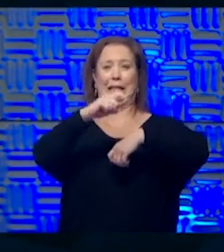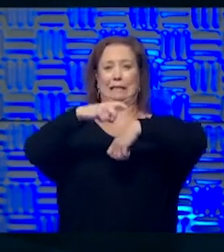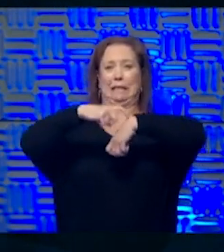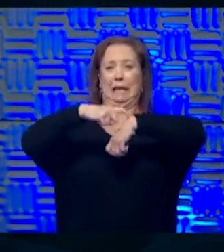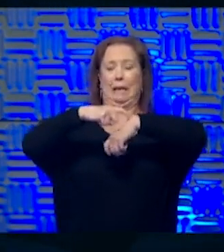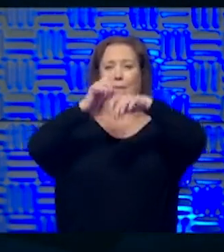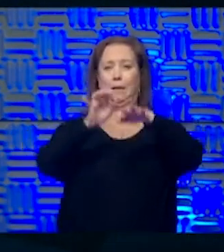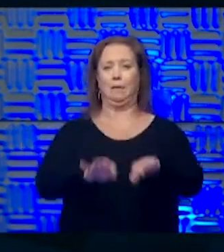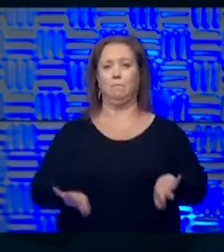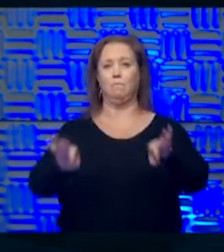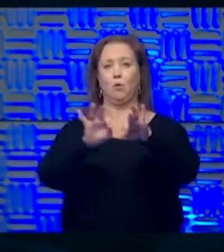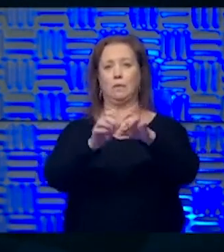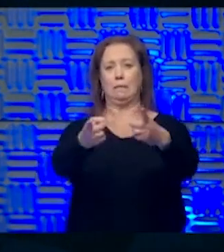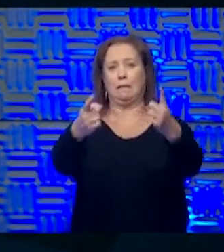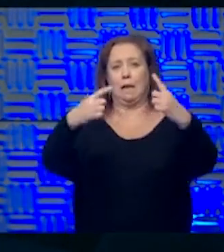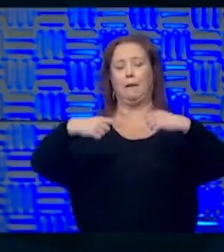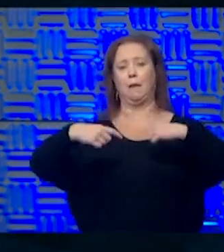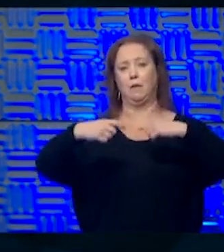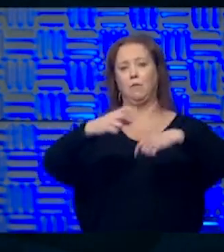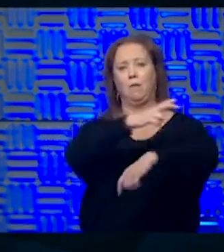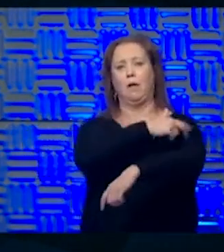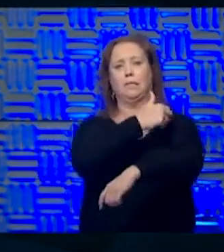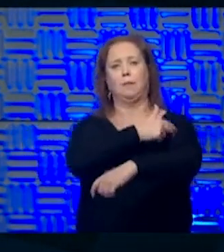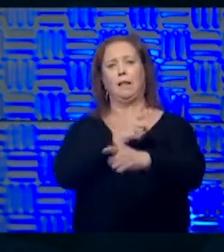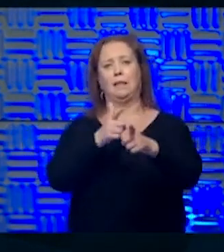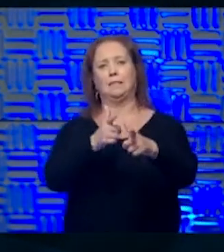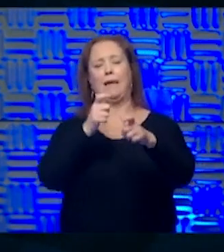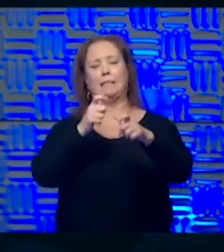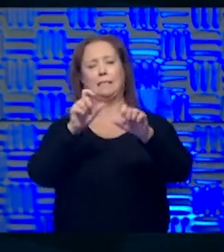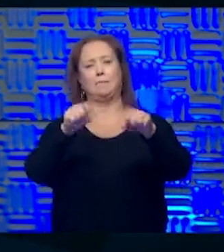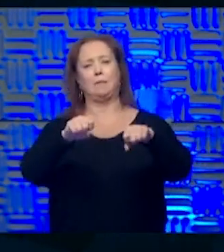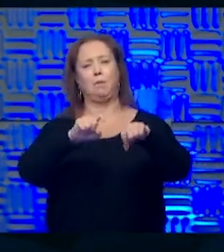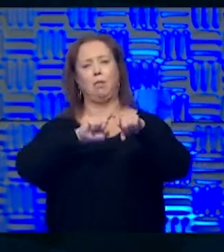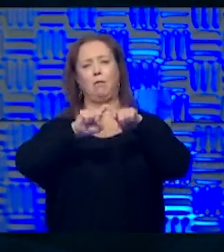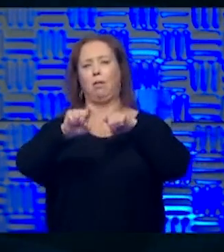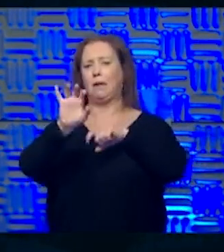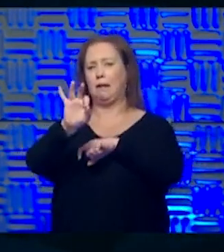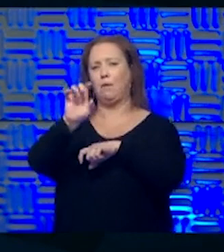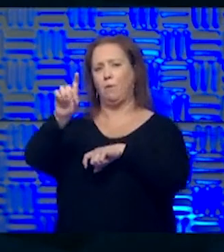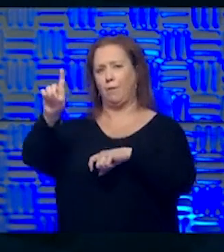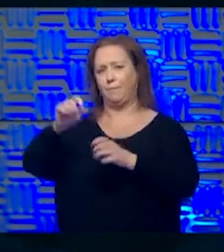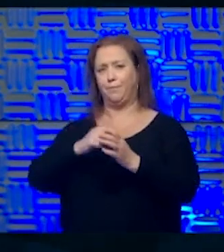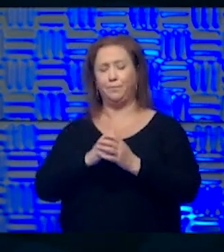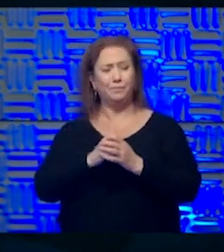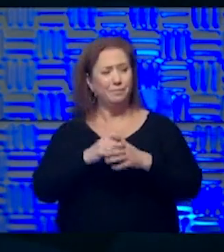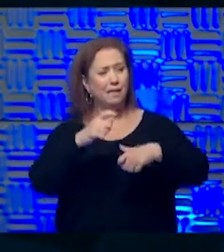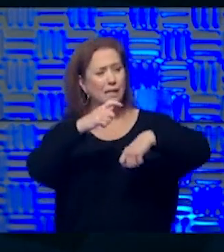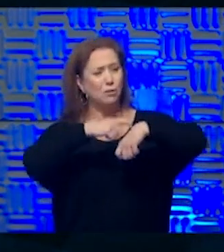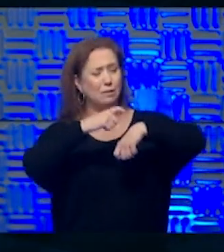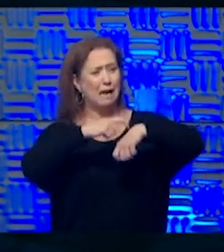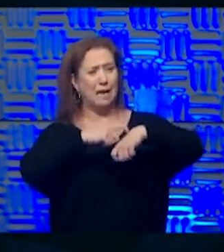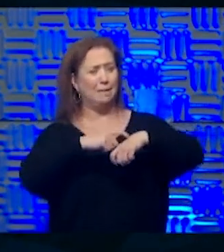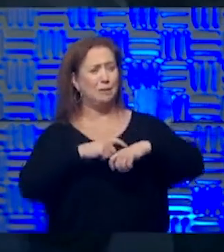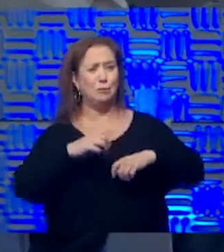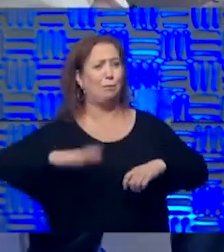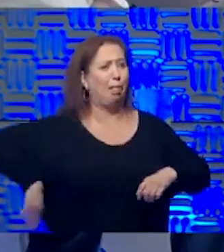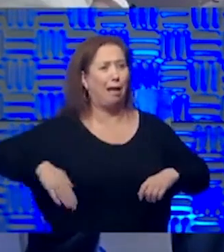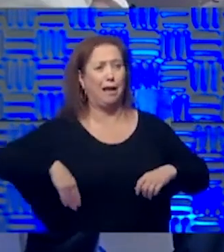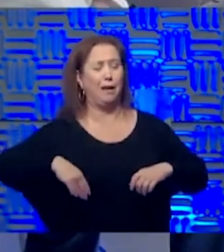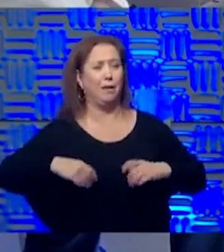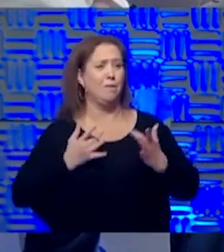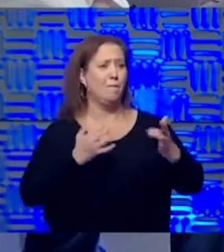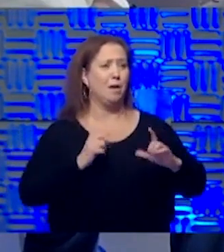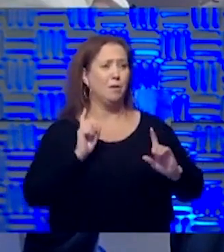importance of coming to the hospital as quickly as possible and calling 911. Is there a time in which it's too late? You waited too long to get to the